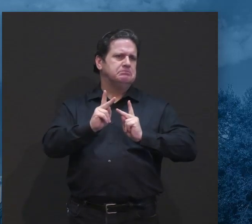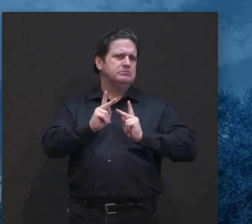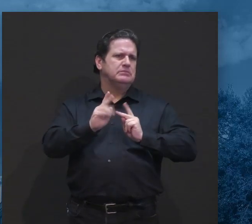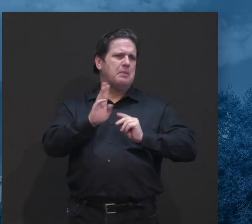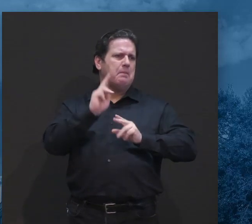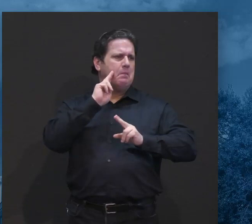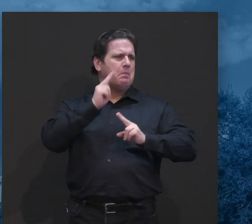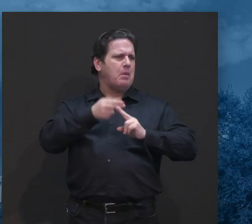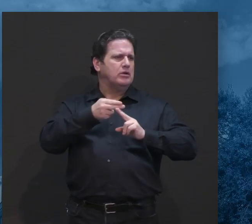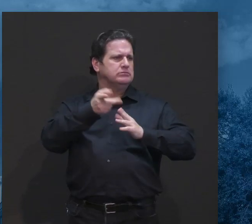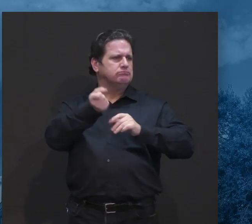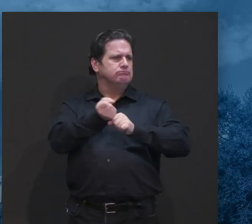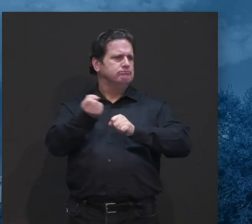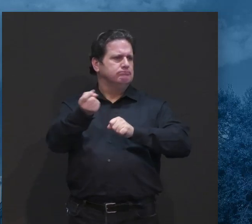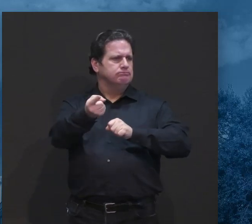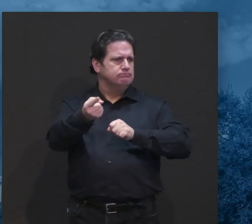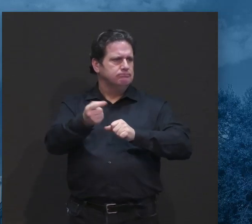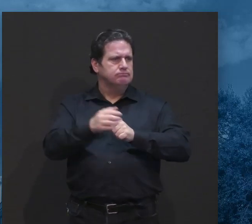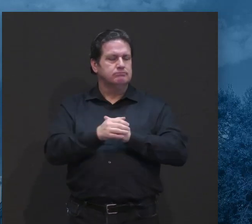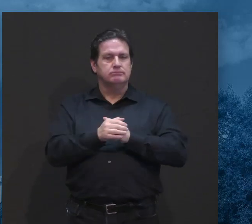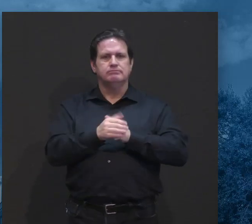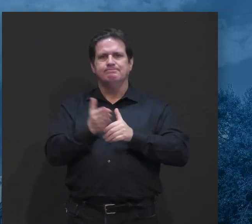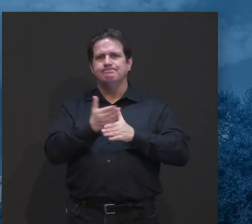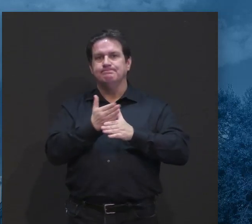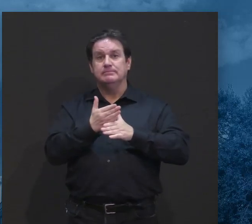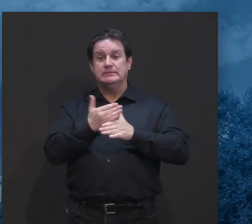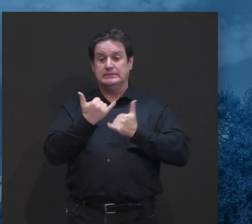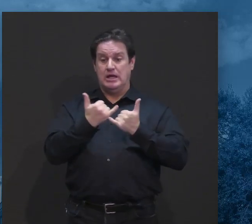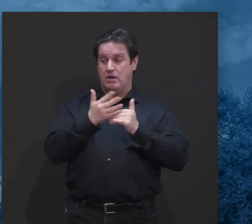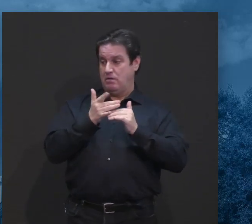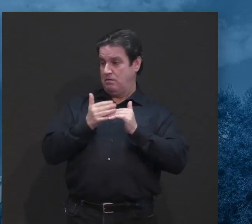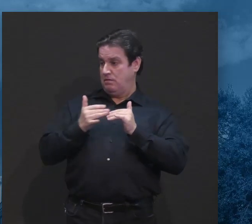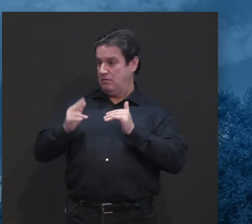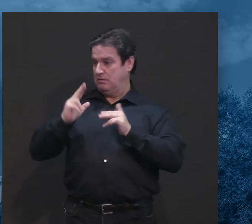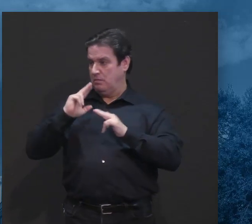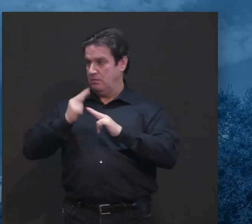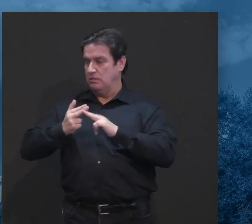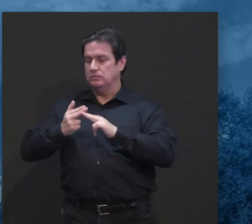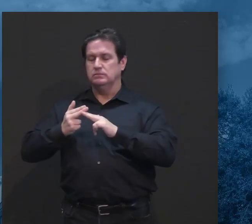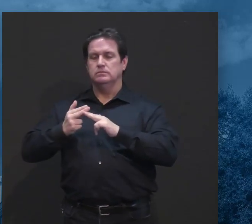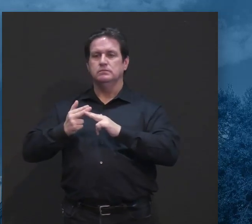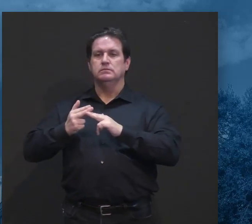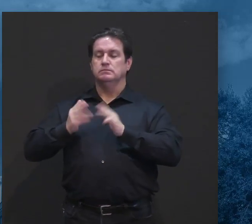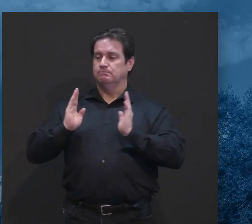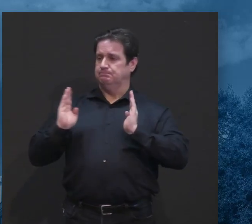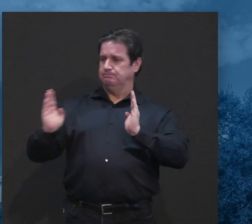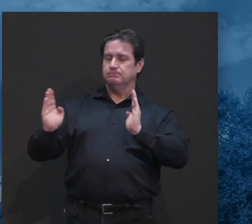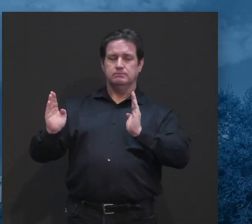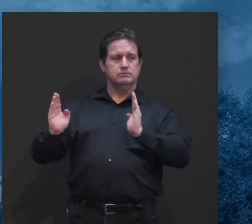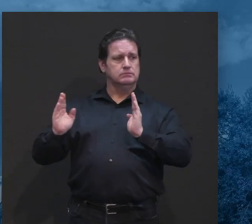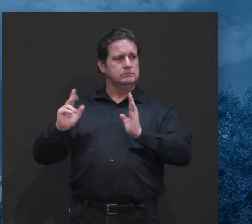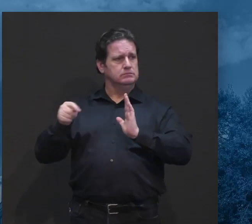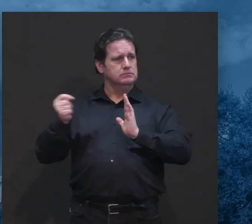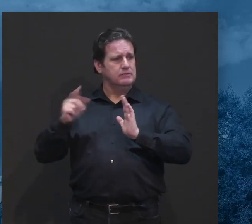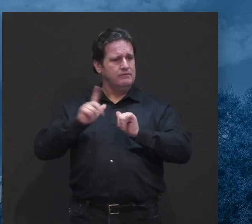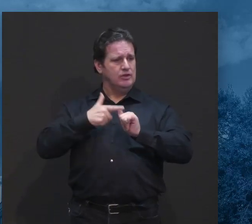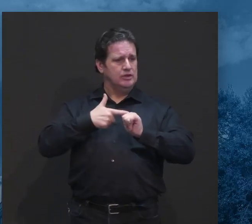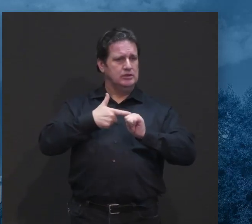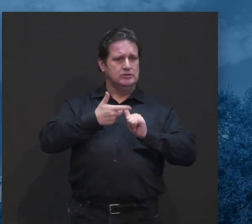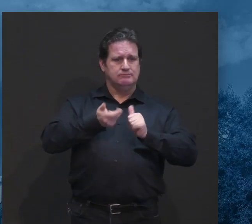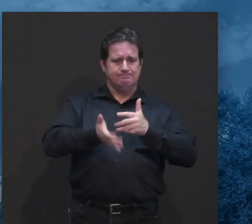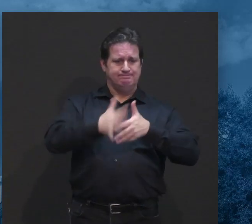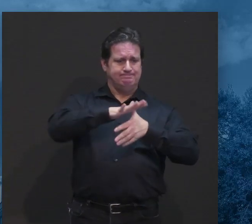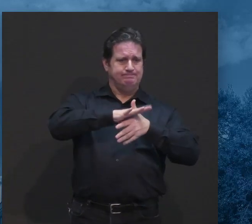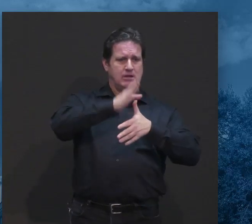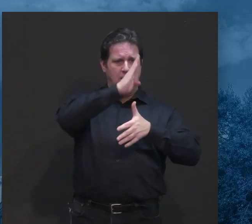around March or so. Between now and then, or between the time we first get doses until